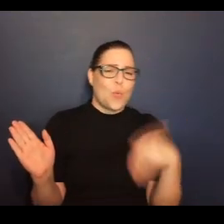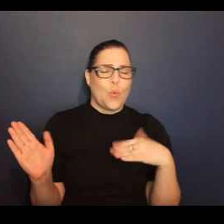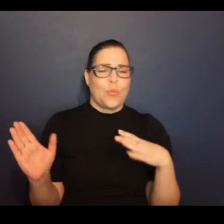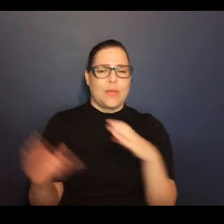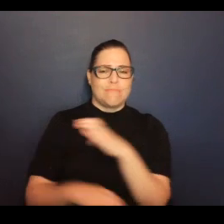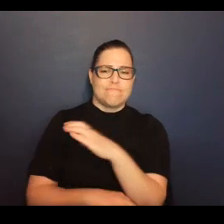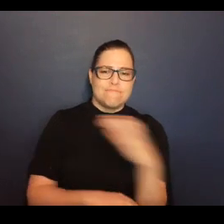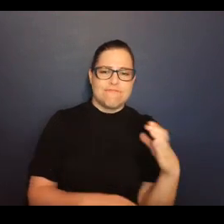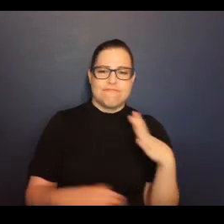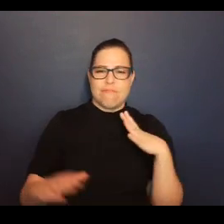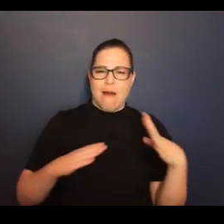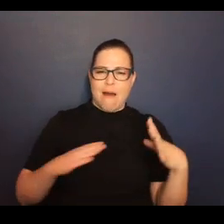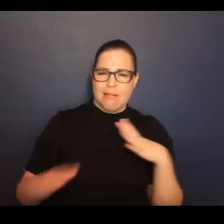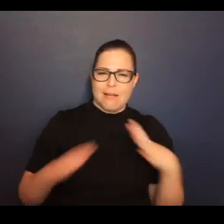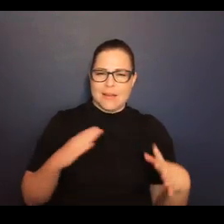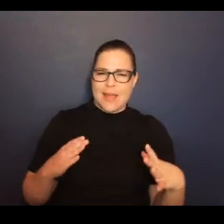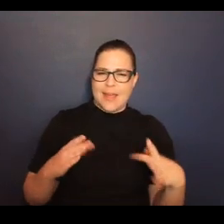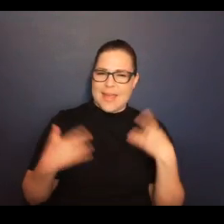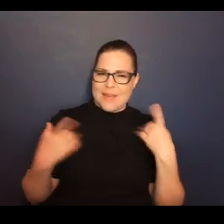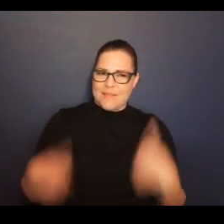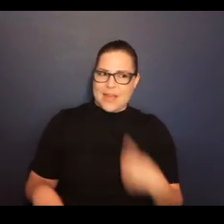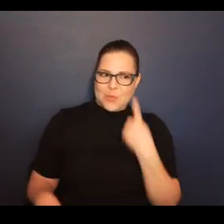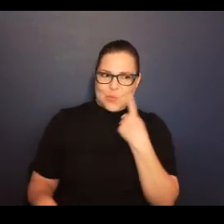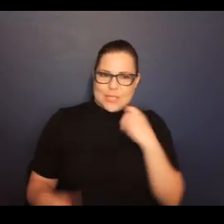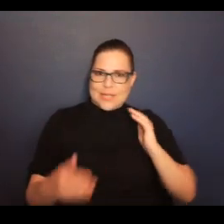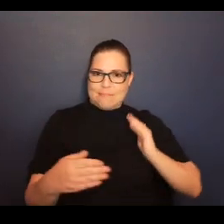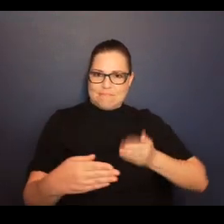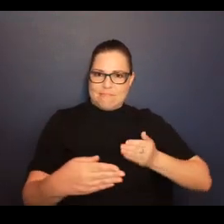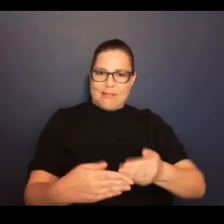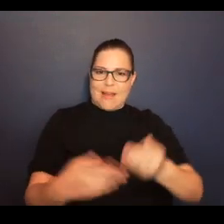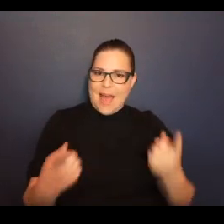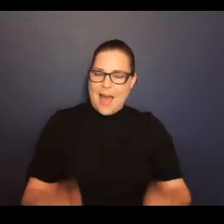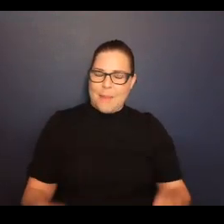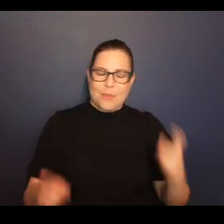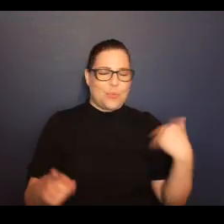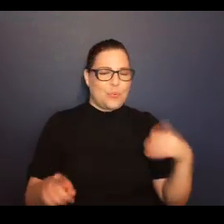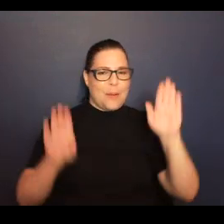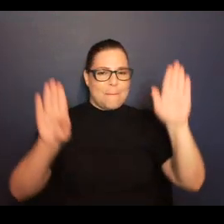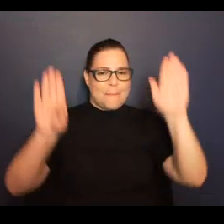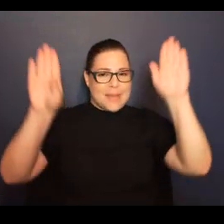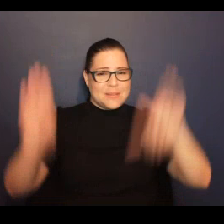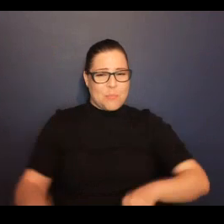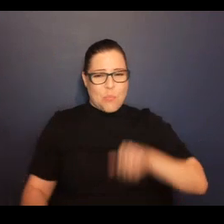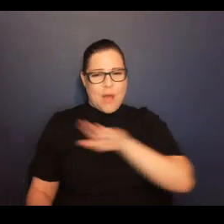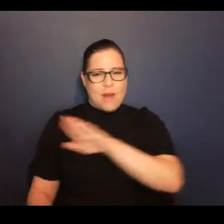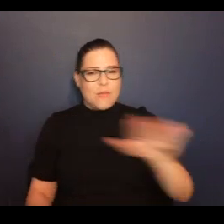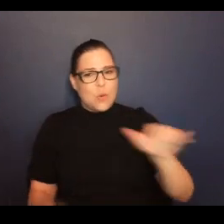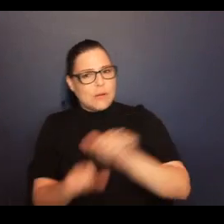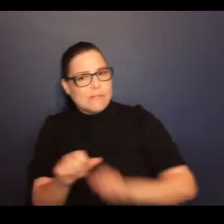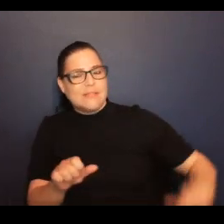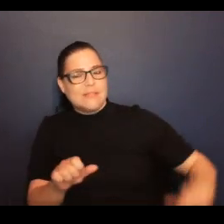that happened in the last couple weeks, they've been amazing, and we're really proud of all the work that you have been doing.